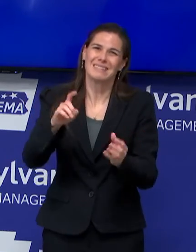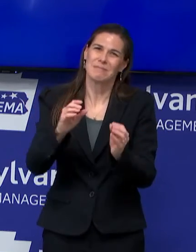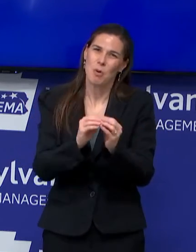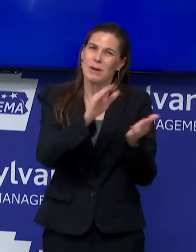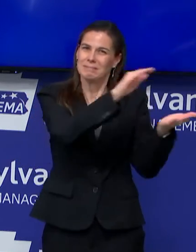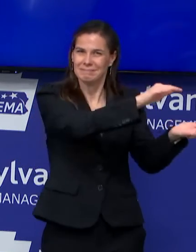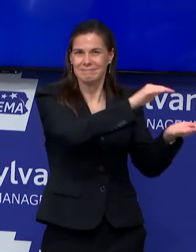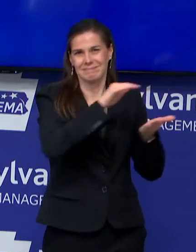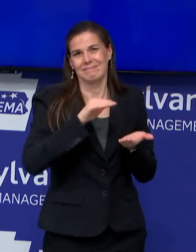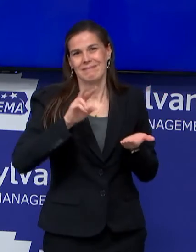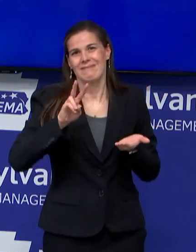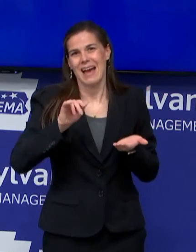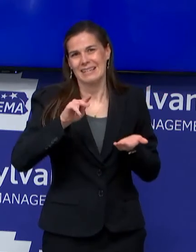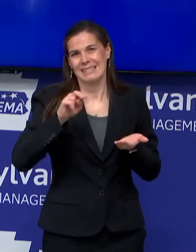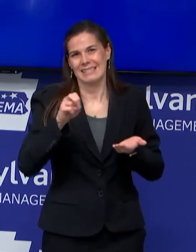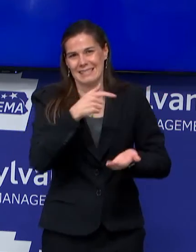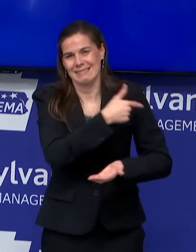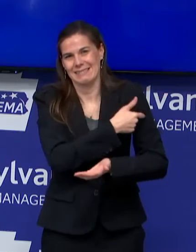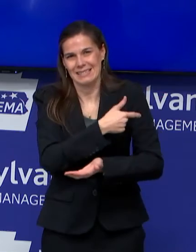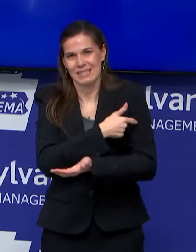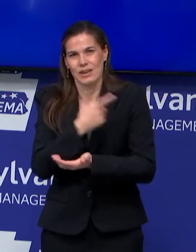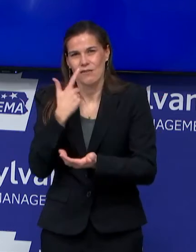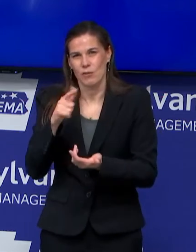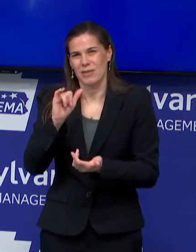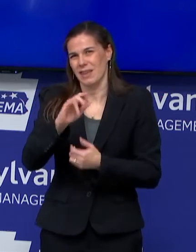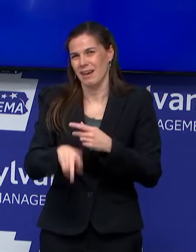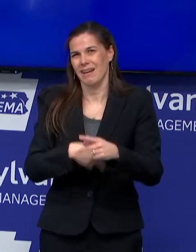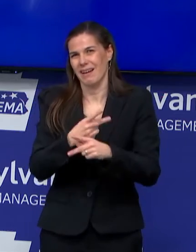to be able to put those types of scalable events up.